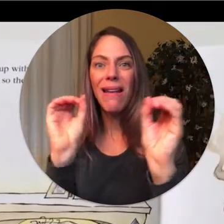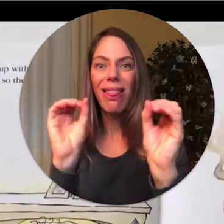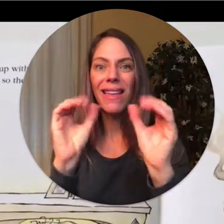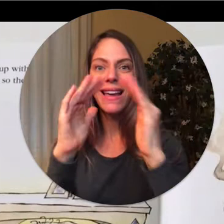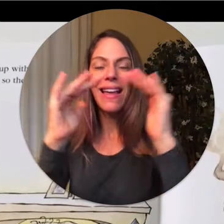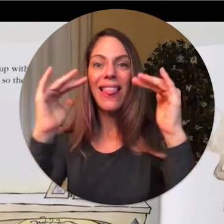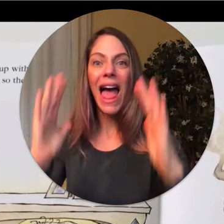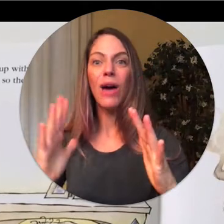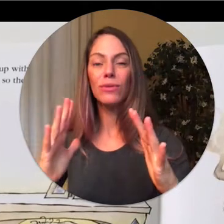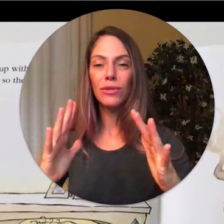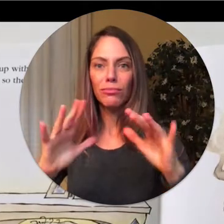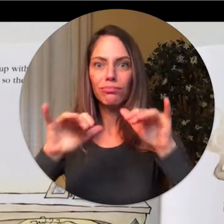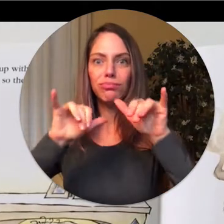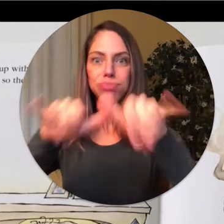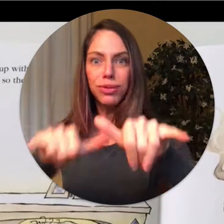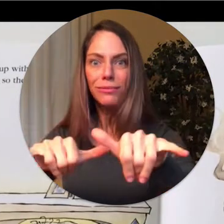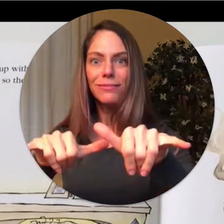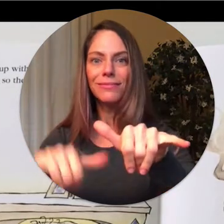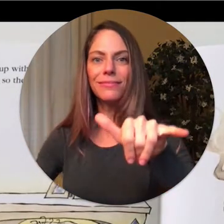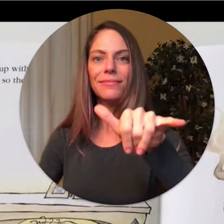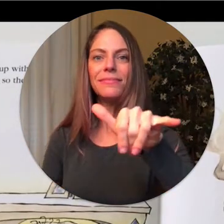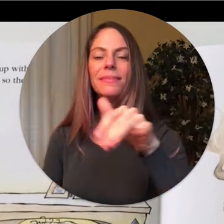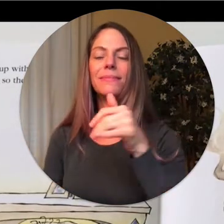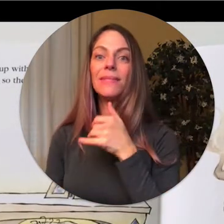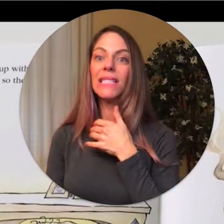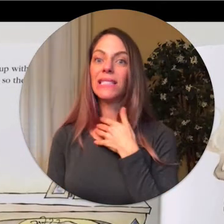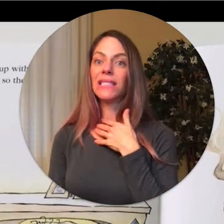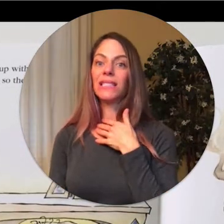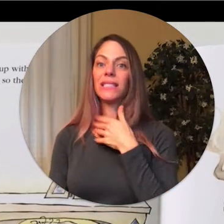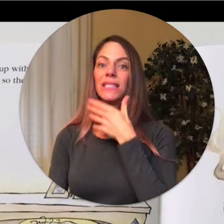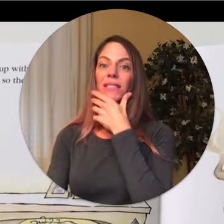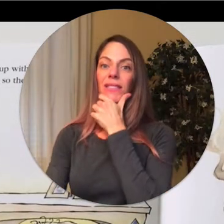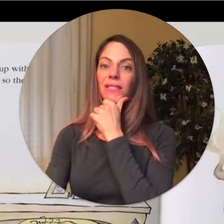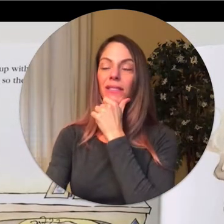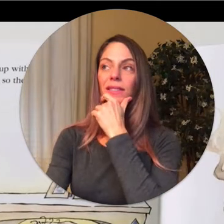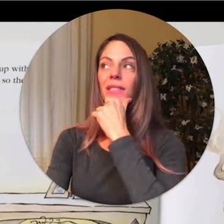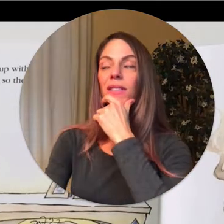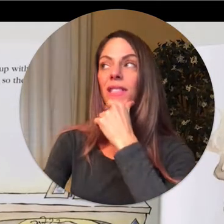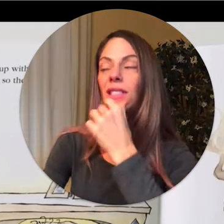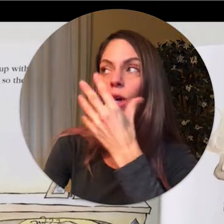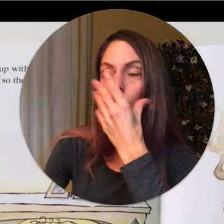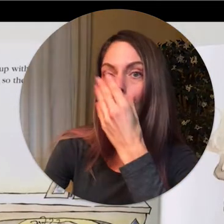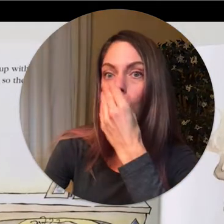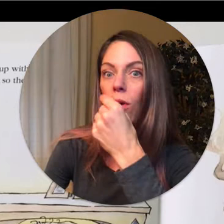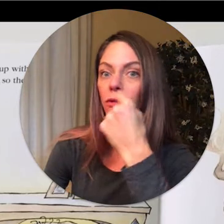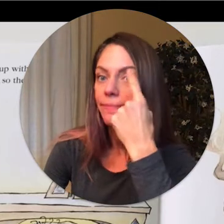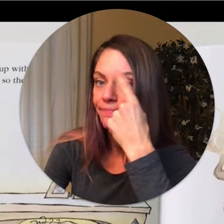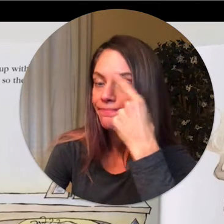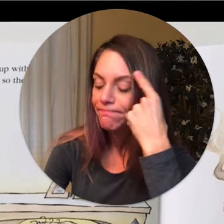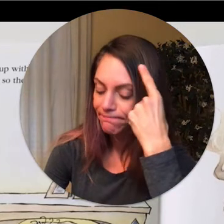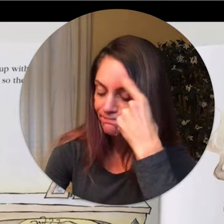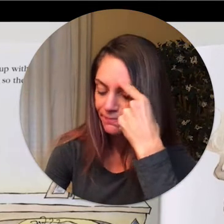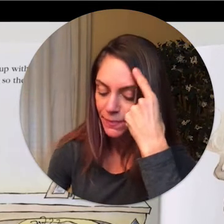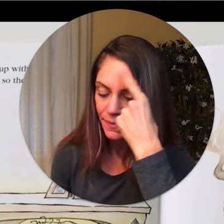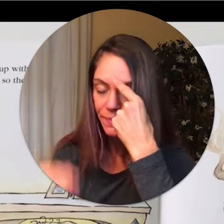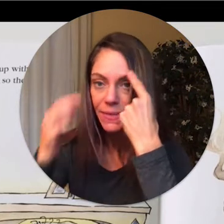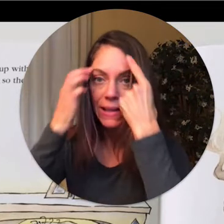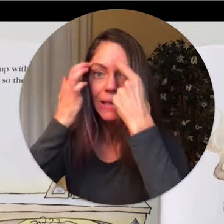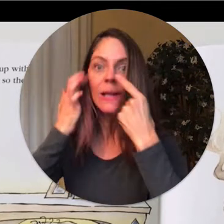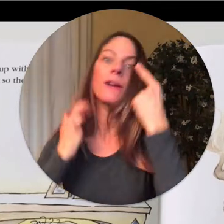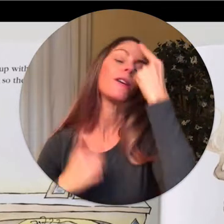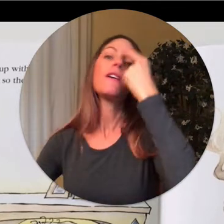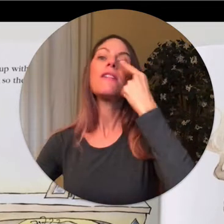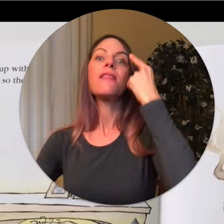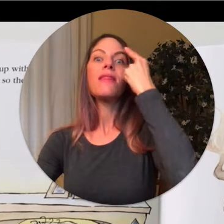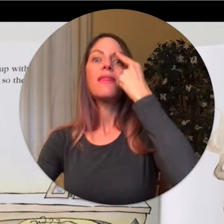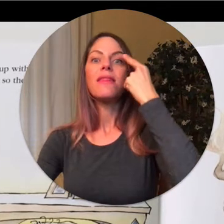After resting a bit, the wolf came up with a new plan. The three little pigs guessed what he might do, so they lit a blazing fire